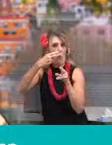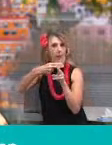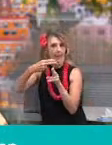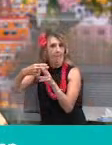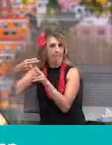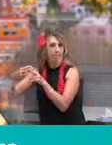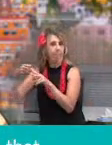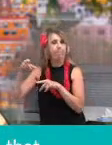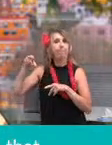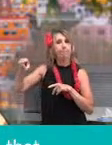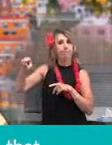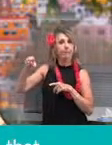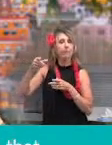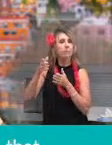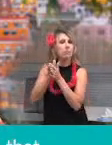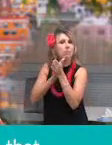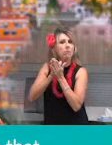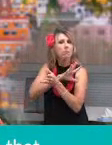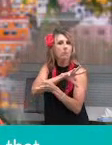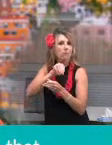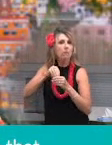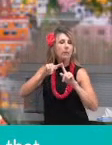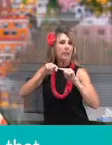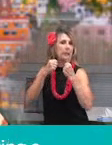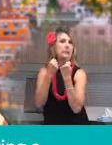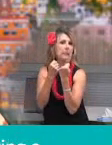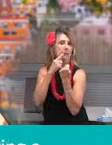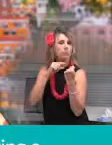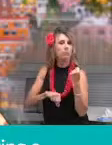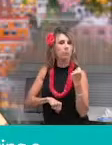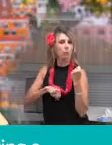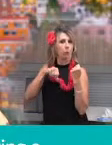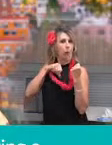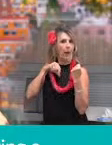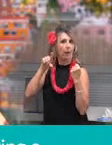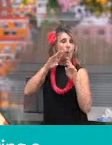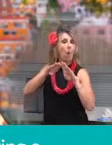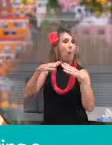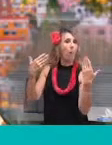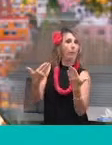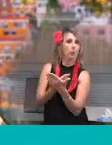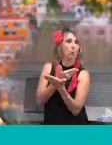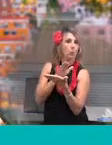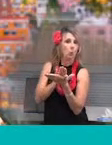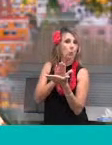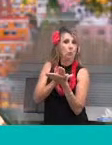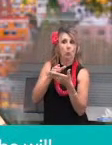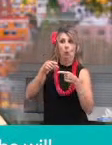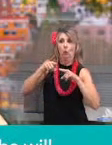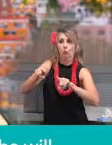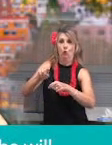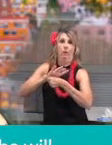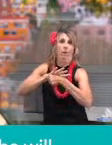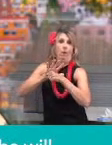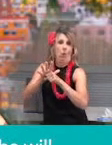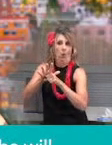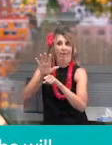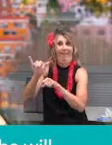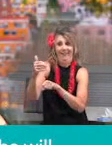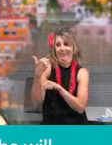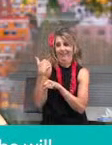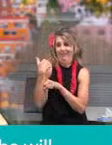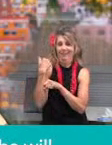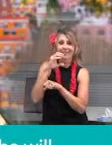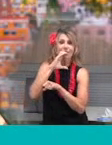contribution is being part of an awesome team of professionals that opened a brand new school during a pandemic. Now that, she says,